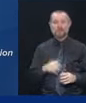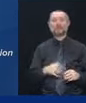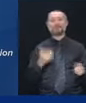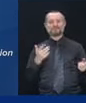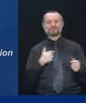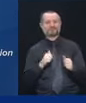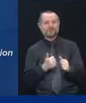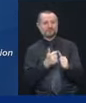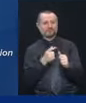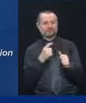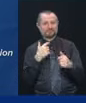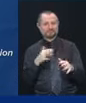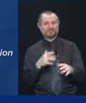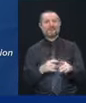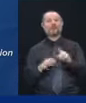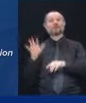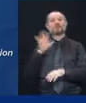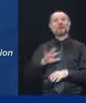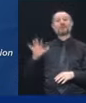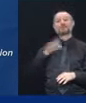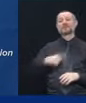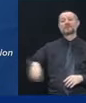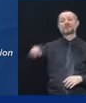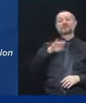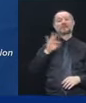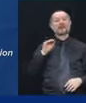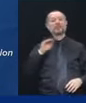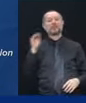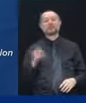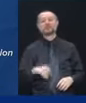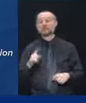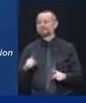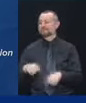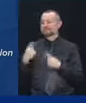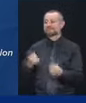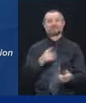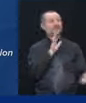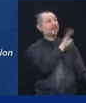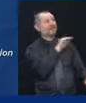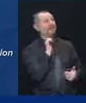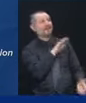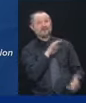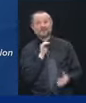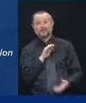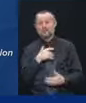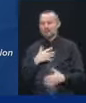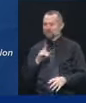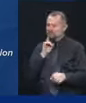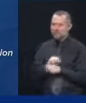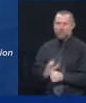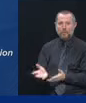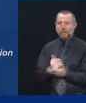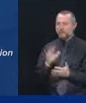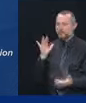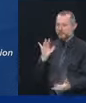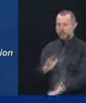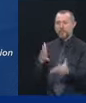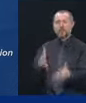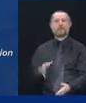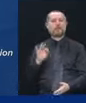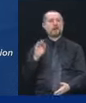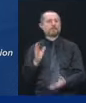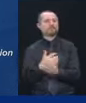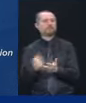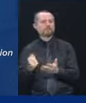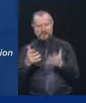We're at about 90% of all doses allocated used in arms, and it's